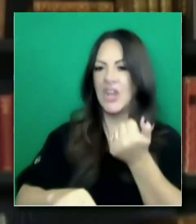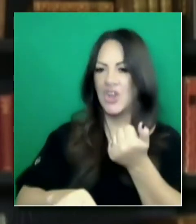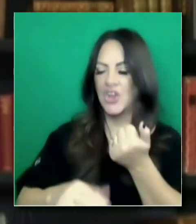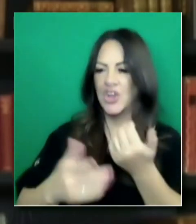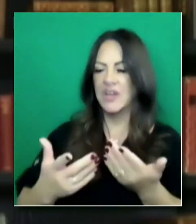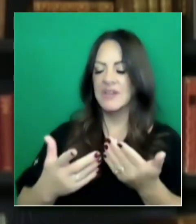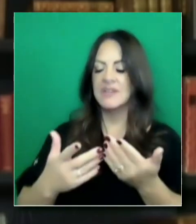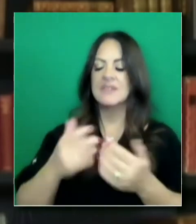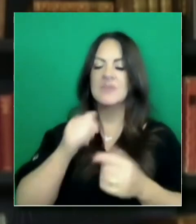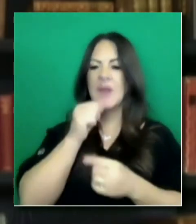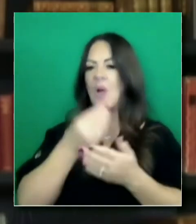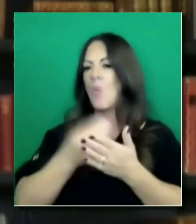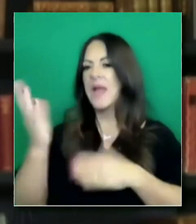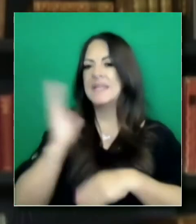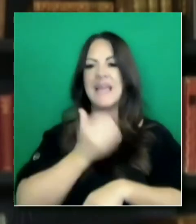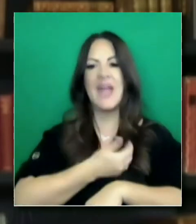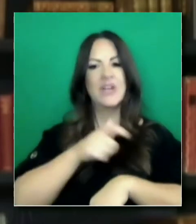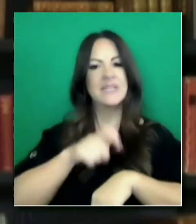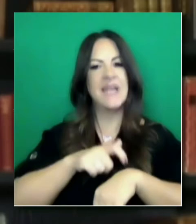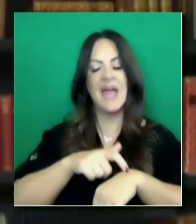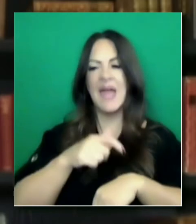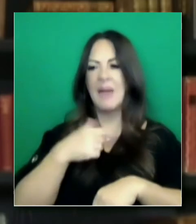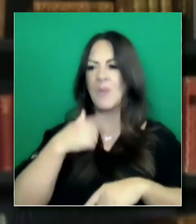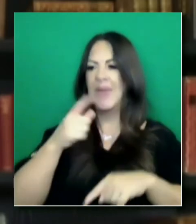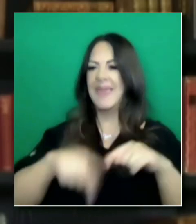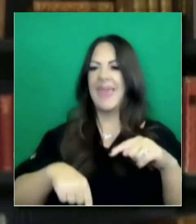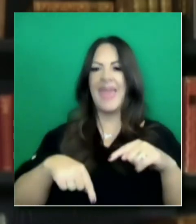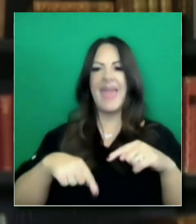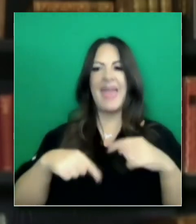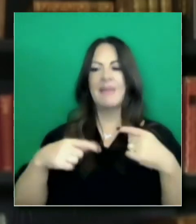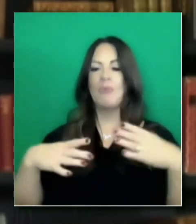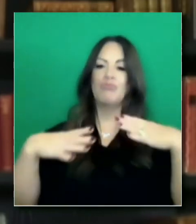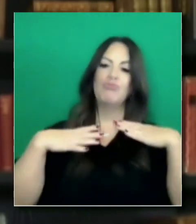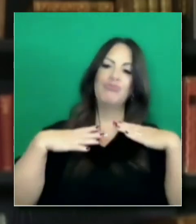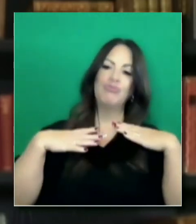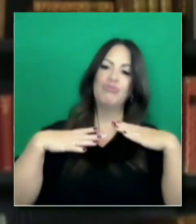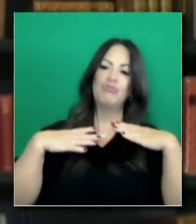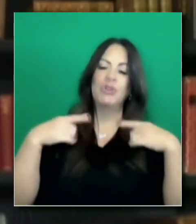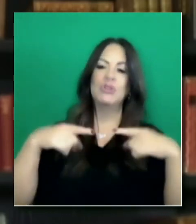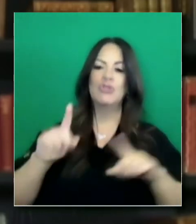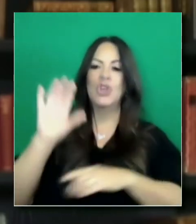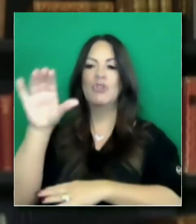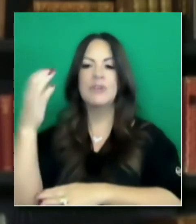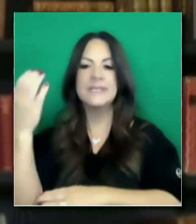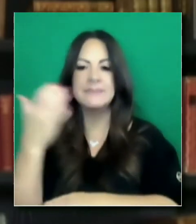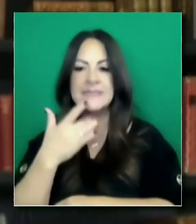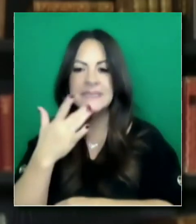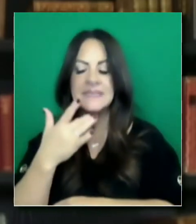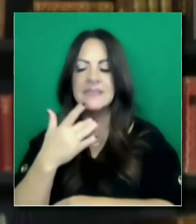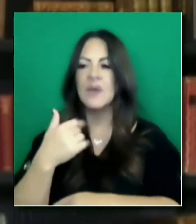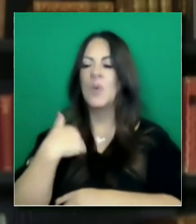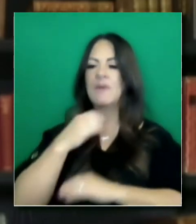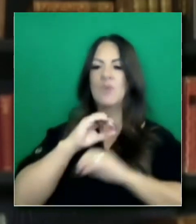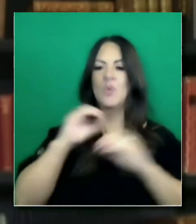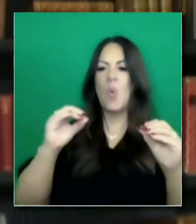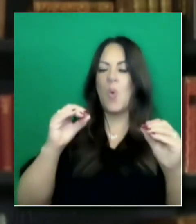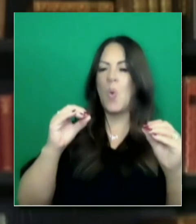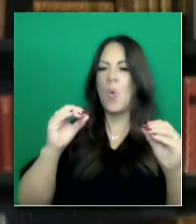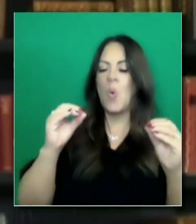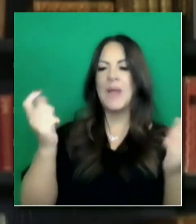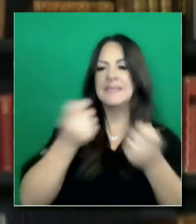wasting a weekend. No time off on Christmas. There's no New Year's celebration in terms of that